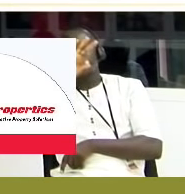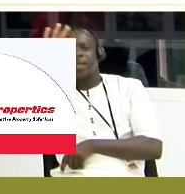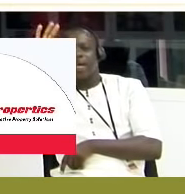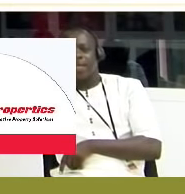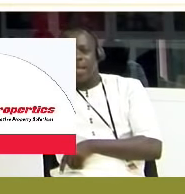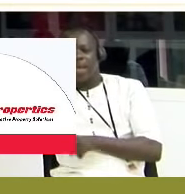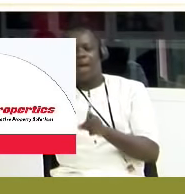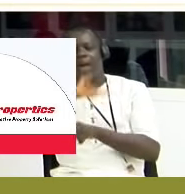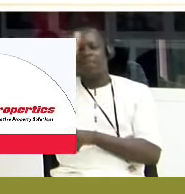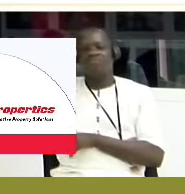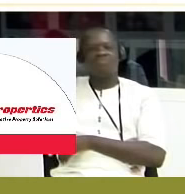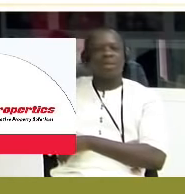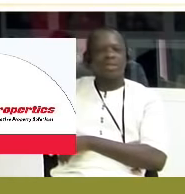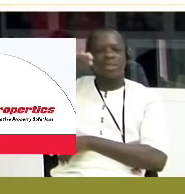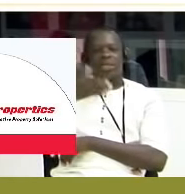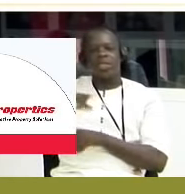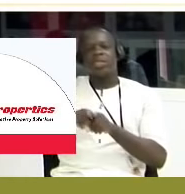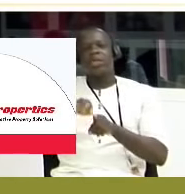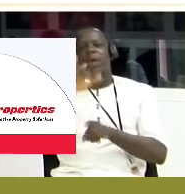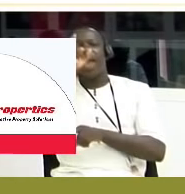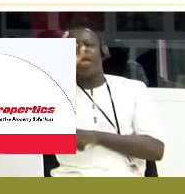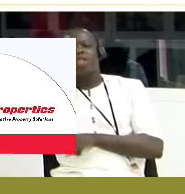Mr. Jouf, I think it's Suleiman,